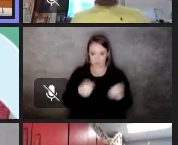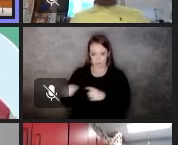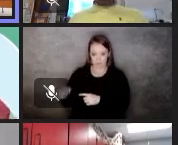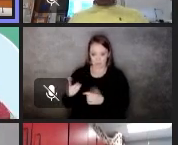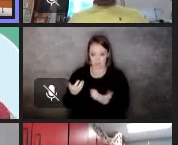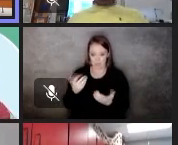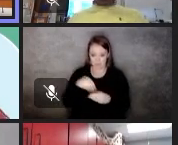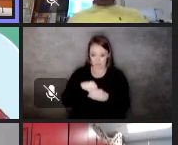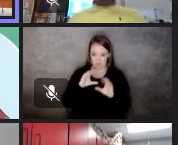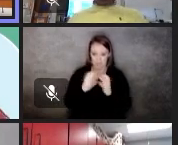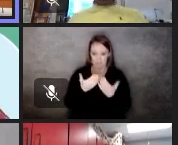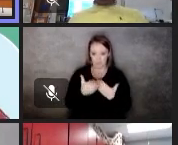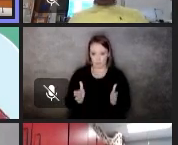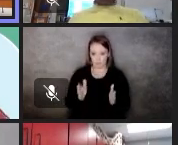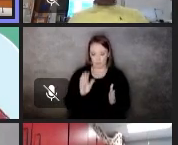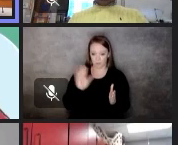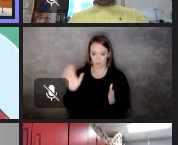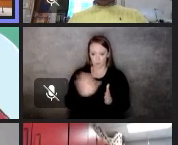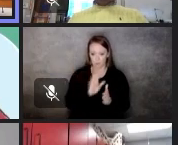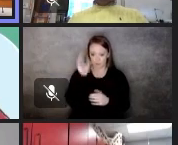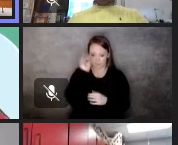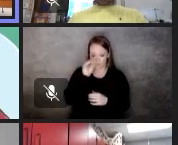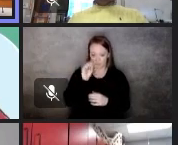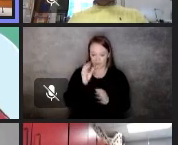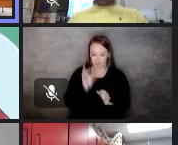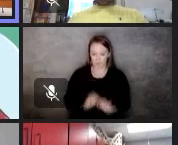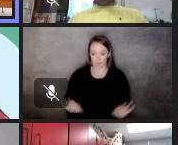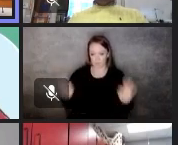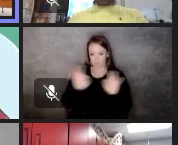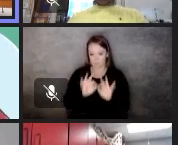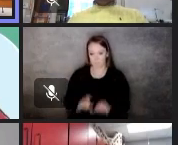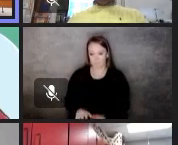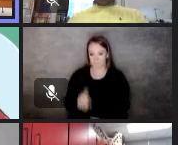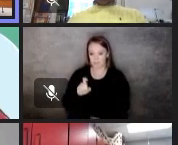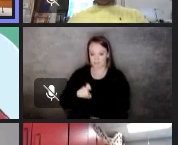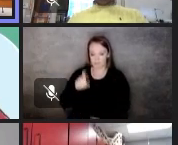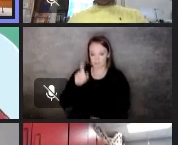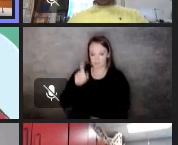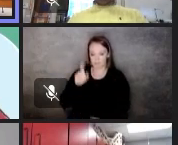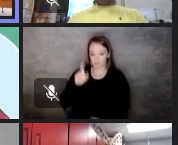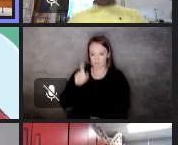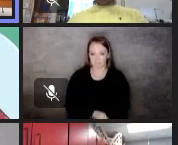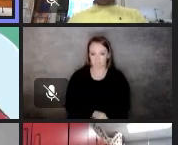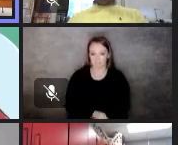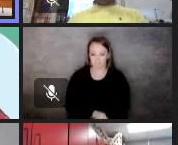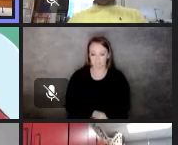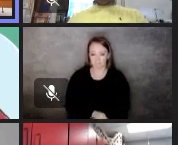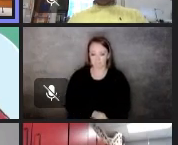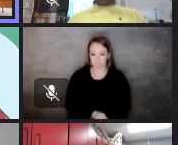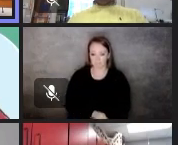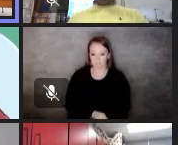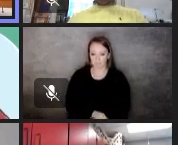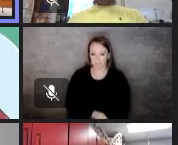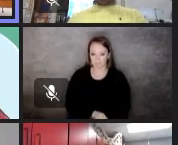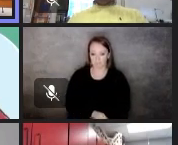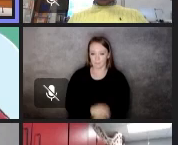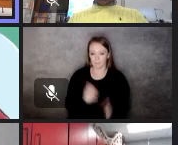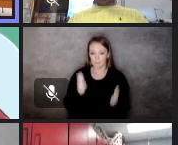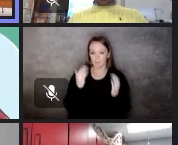Your voice counts. Your voice matters, and it needs to be heard. Which leads us to the very next